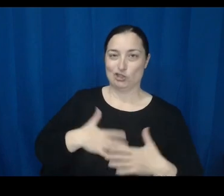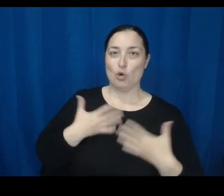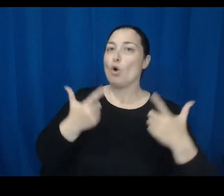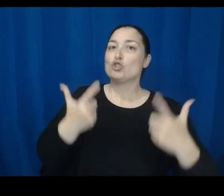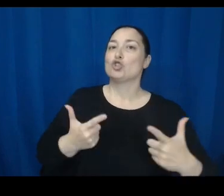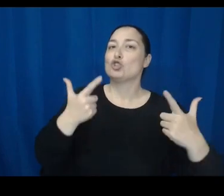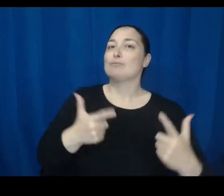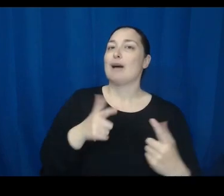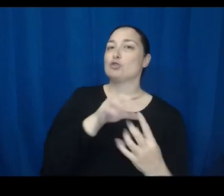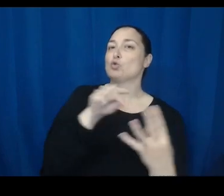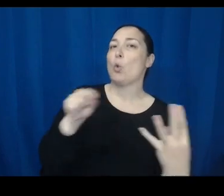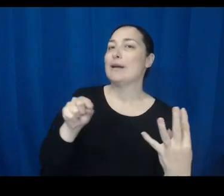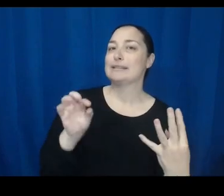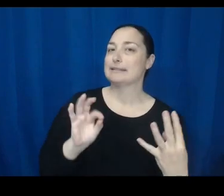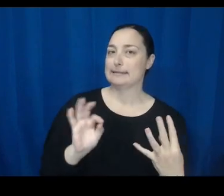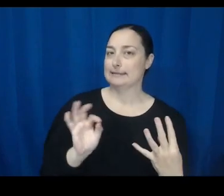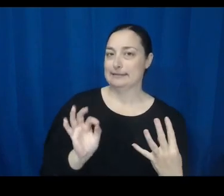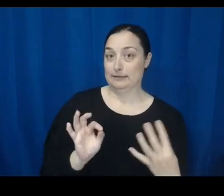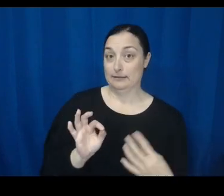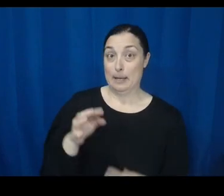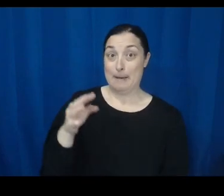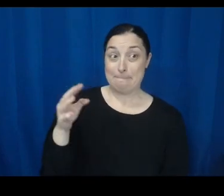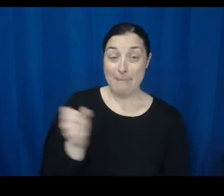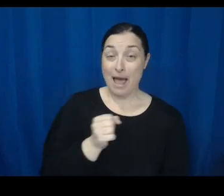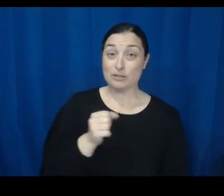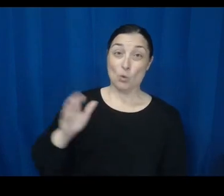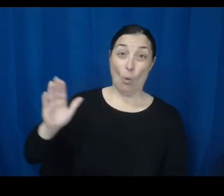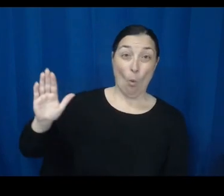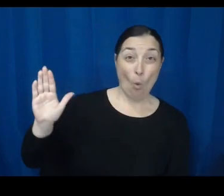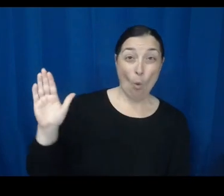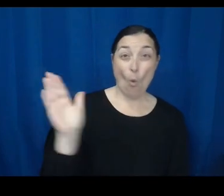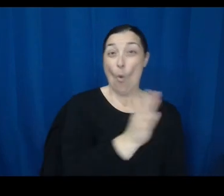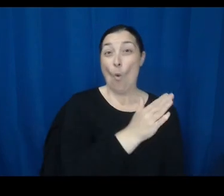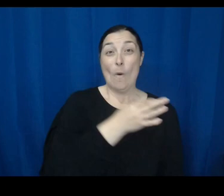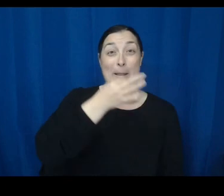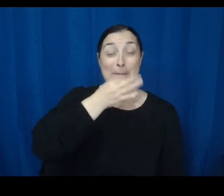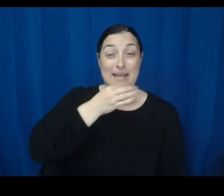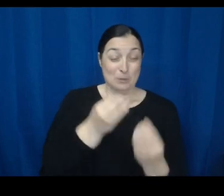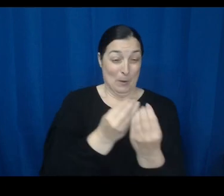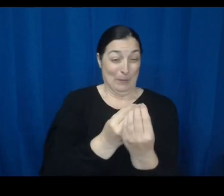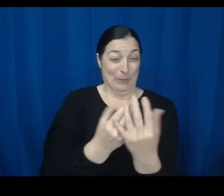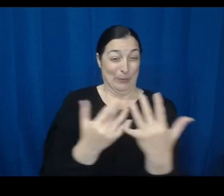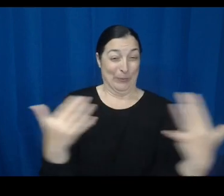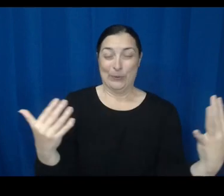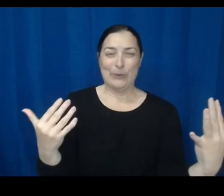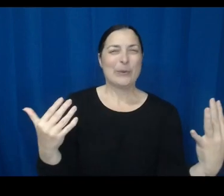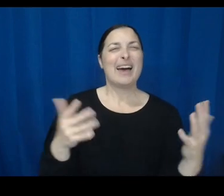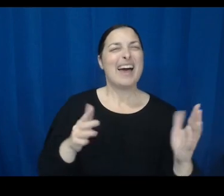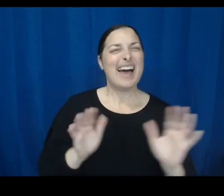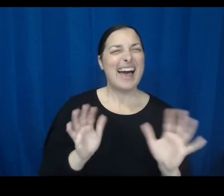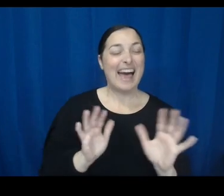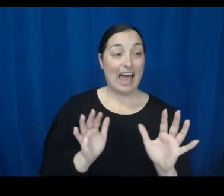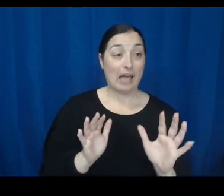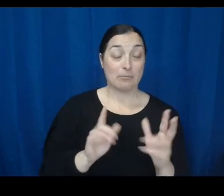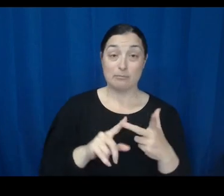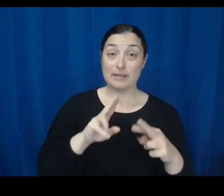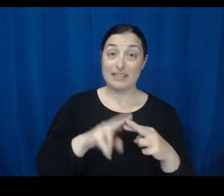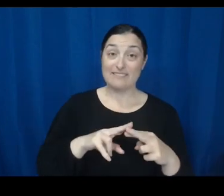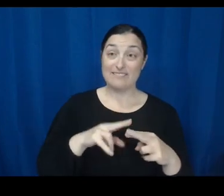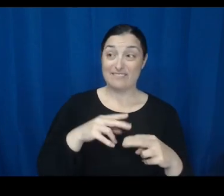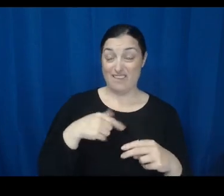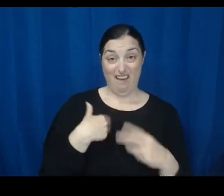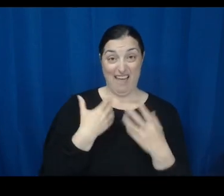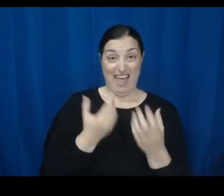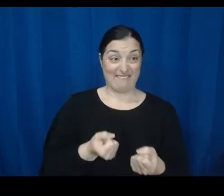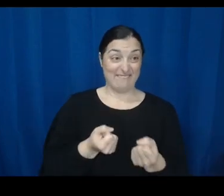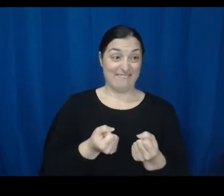know, like, you don't necessarily have to have the whole pencil tin there, even if I have, you know, the 2B for